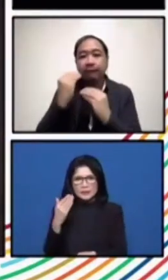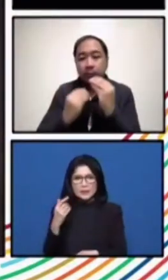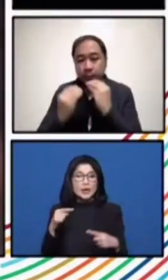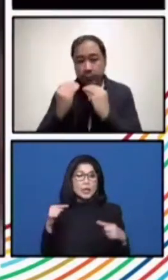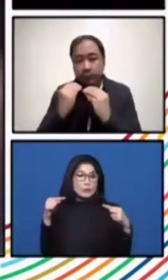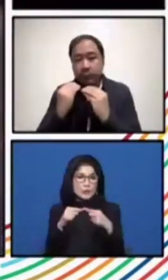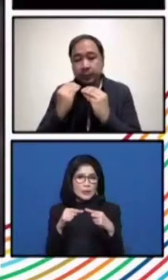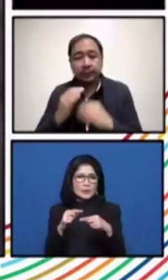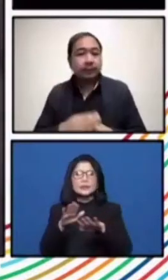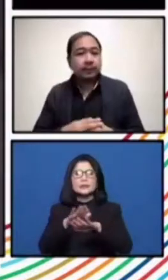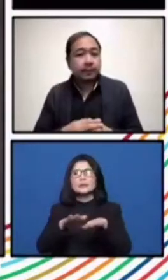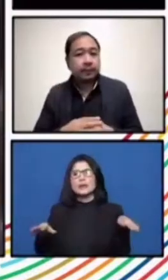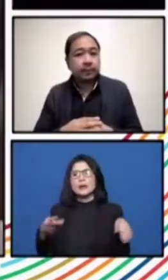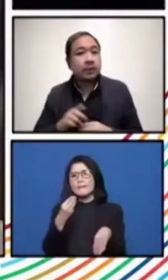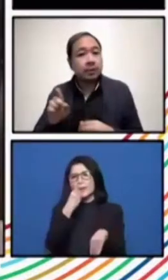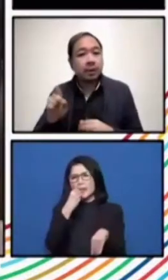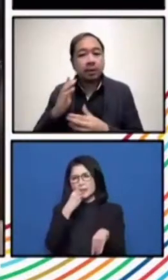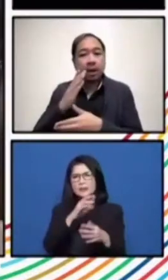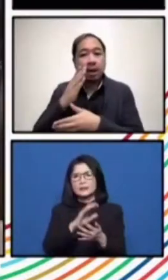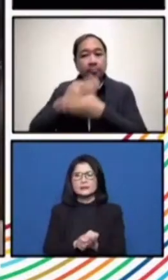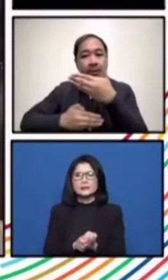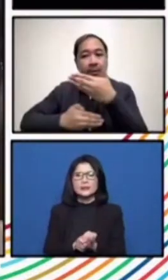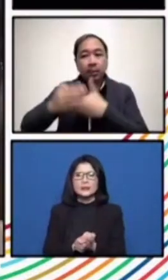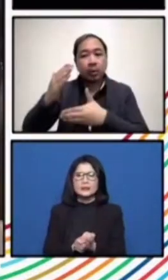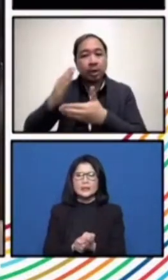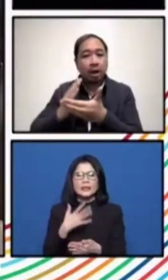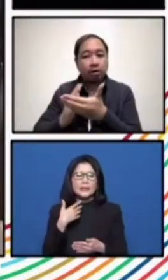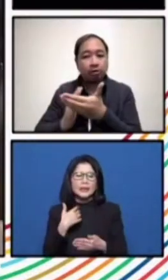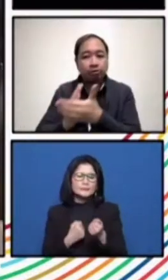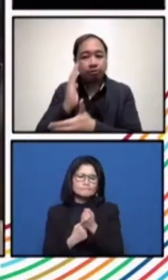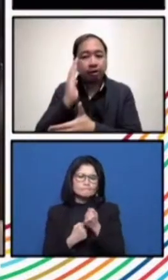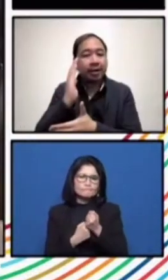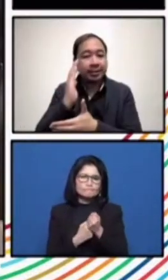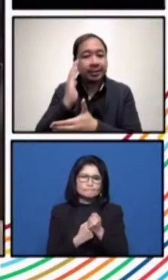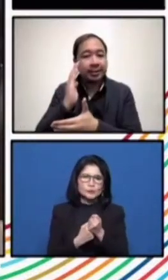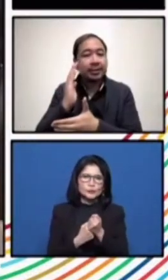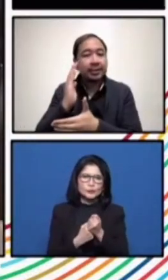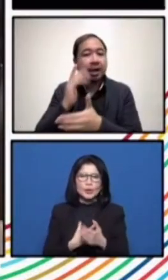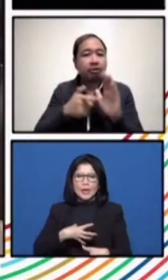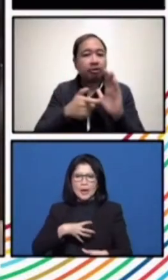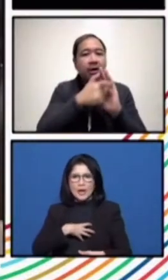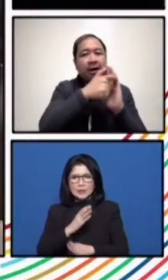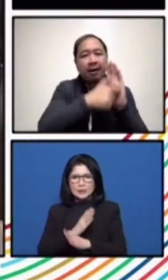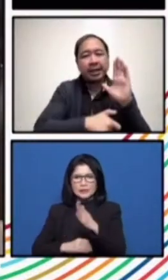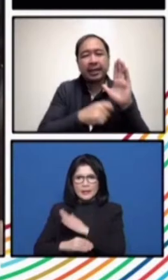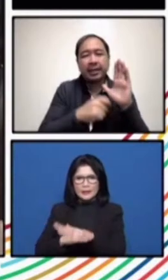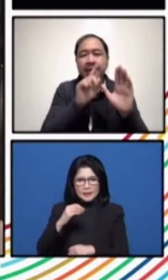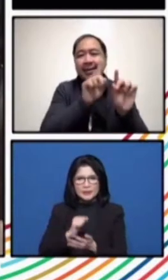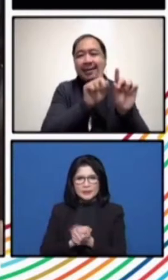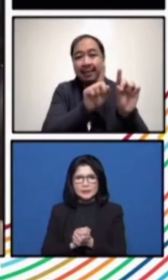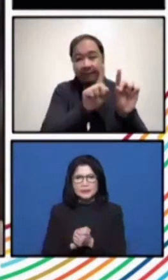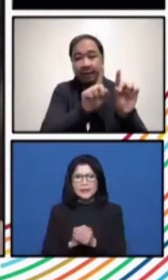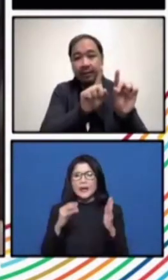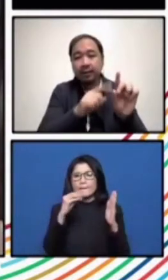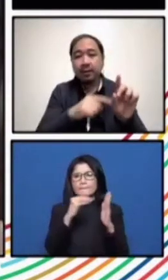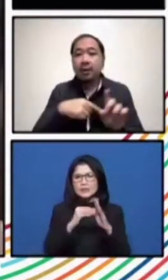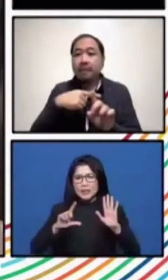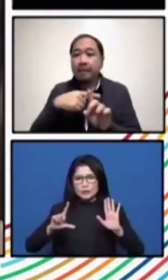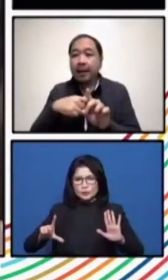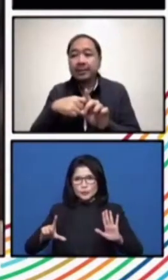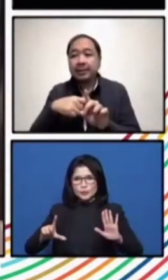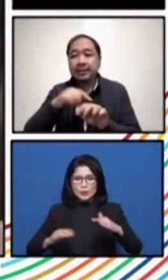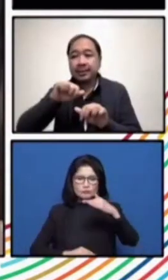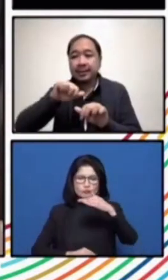Rights of people with the disabilities under article 11 and fulfilling the commitment of sdg number